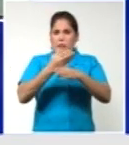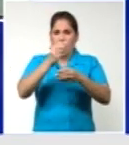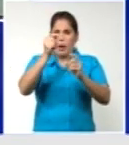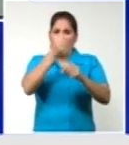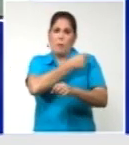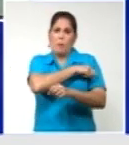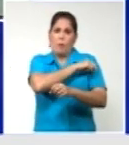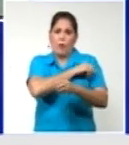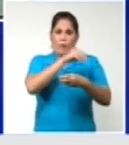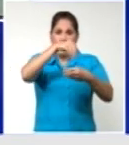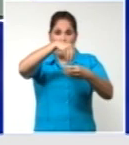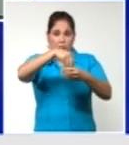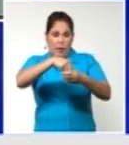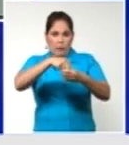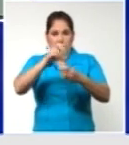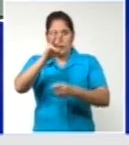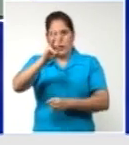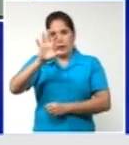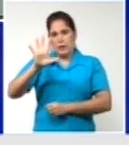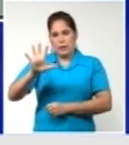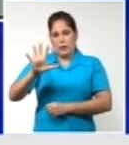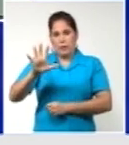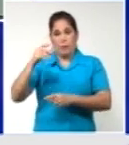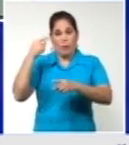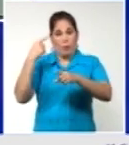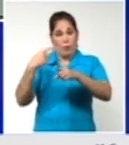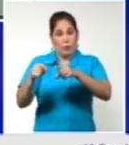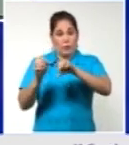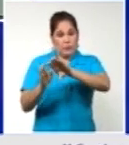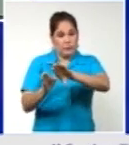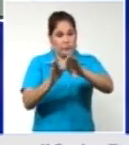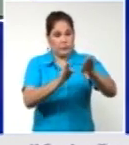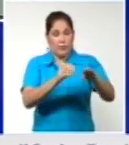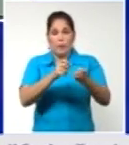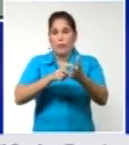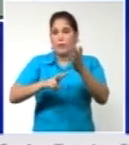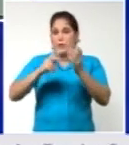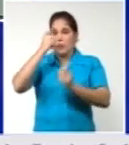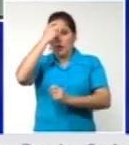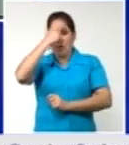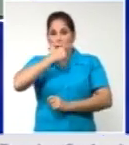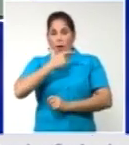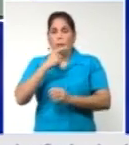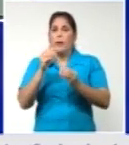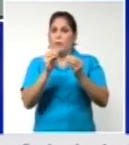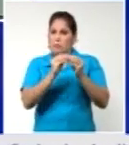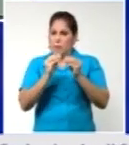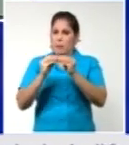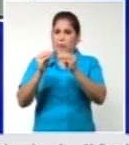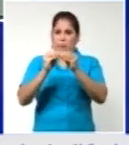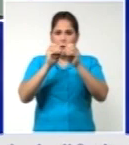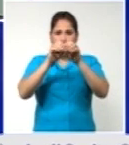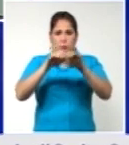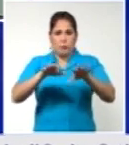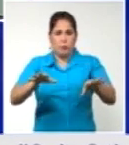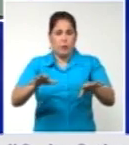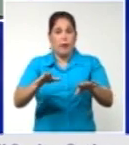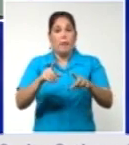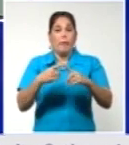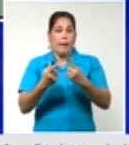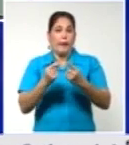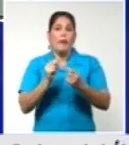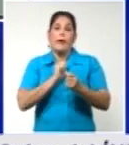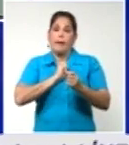of 9.84. Then Havana with 119 cases and a rate of